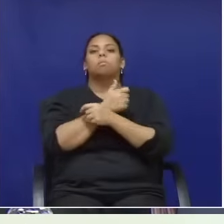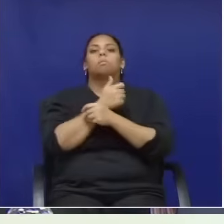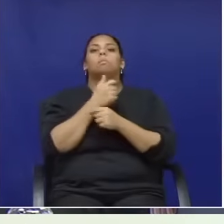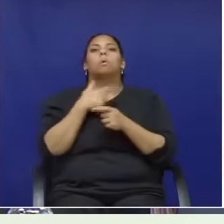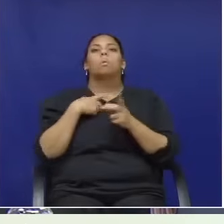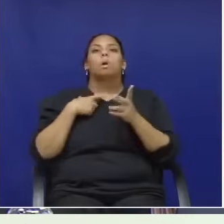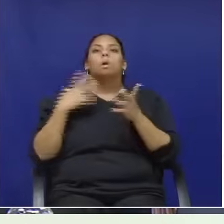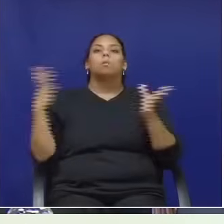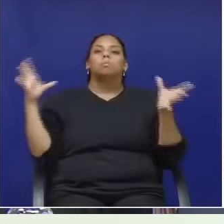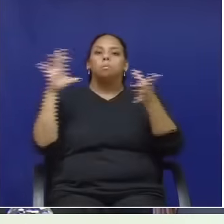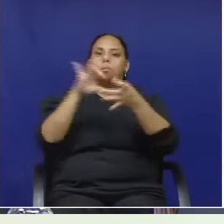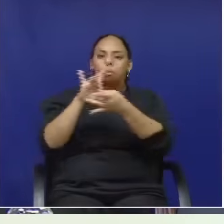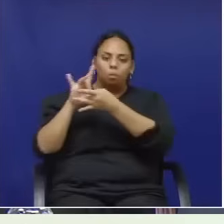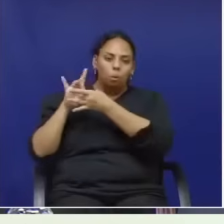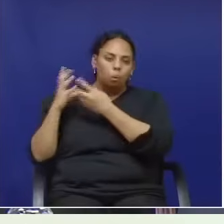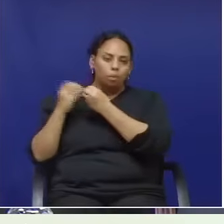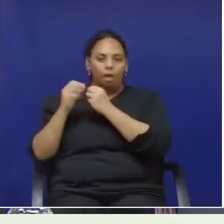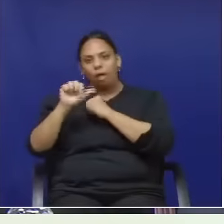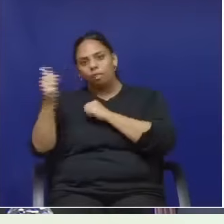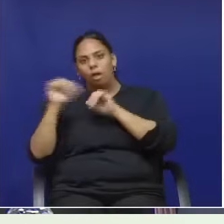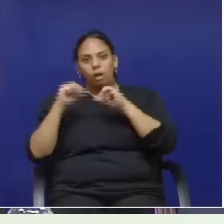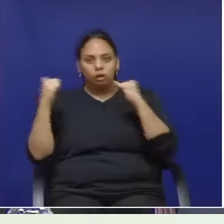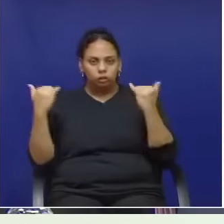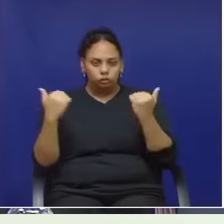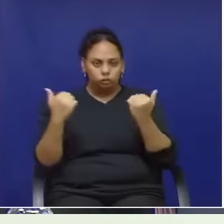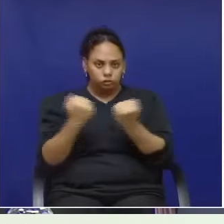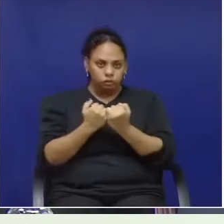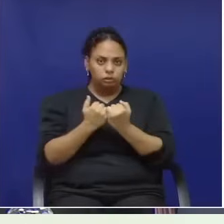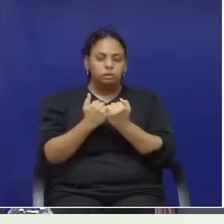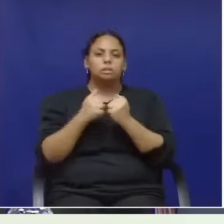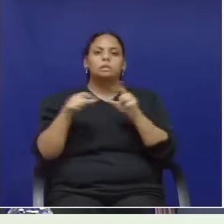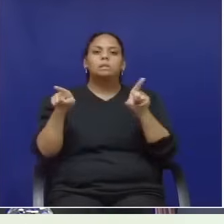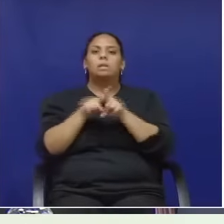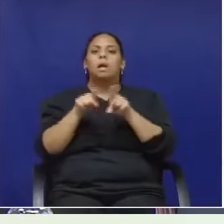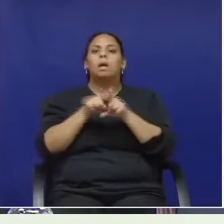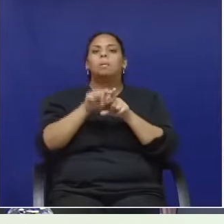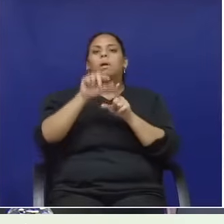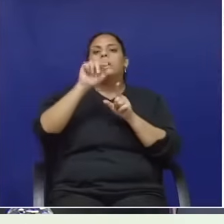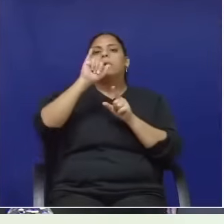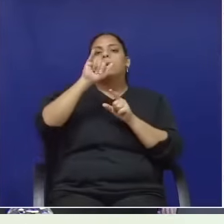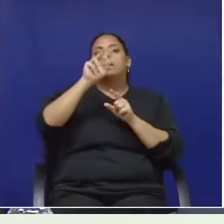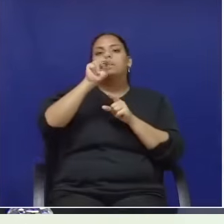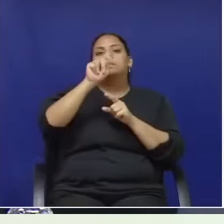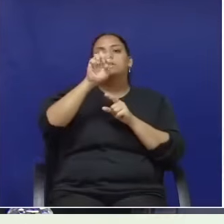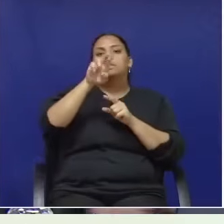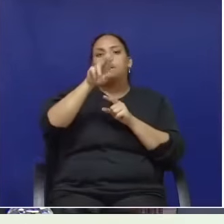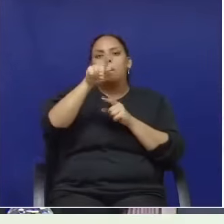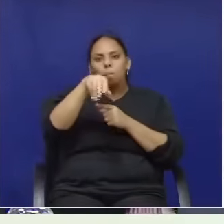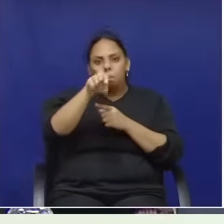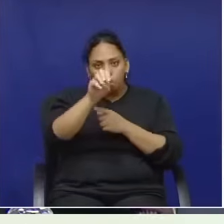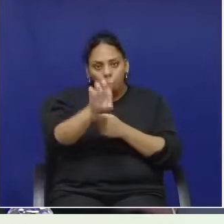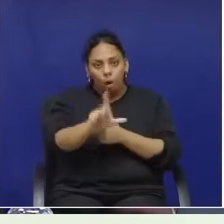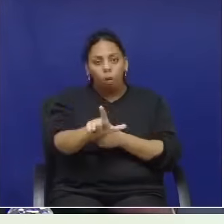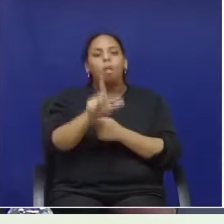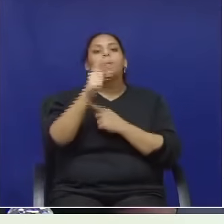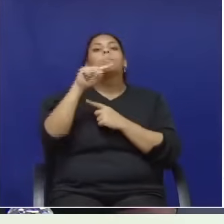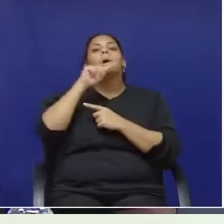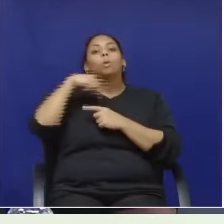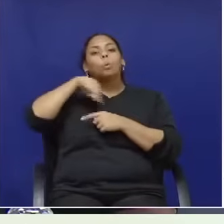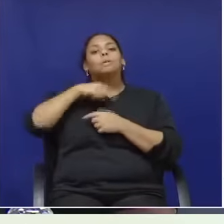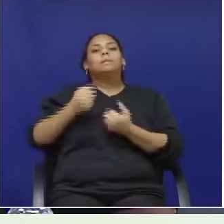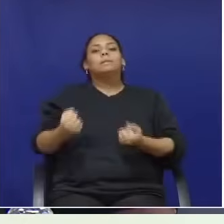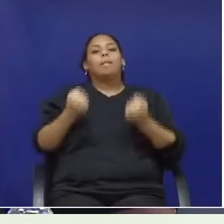with other agencies, including Interpol, and particularly strengthening our own